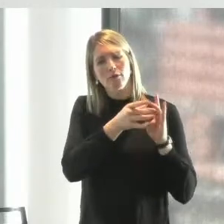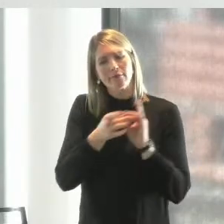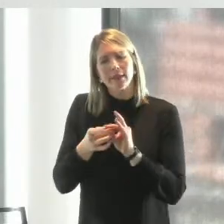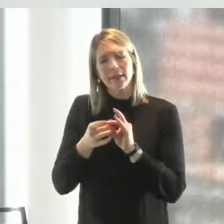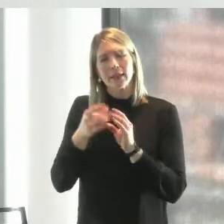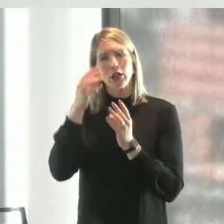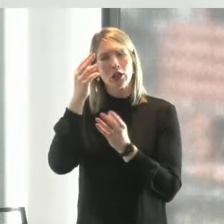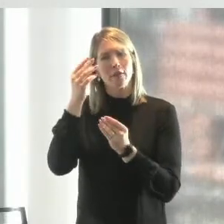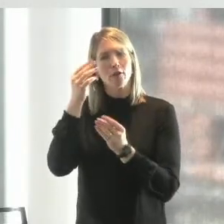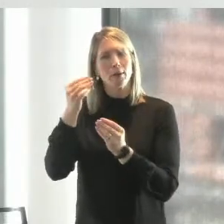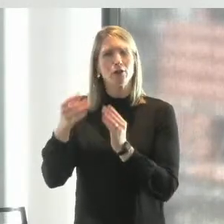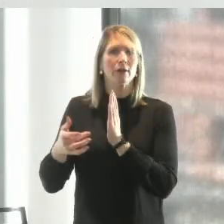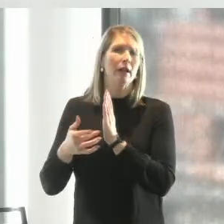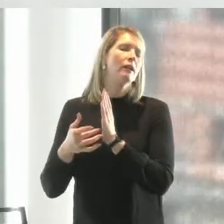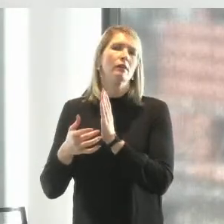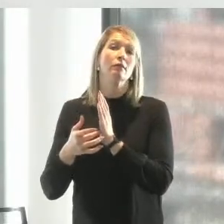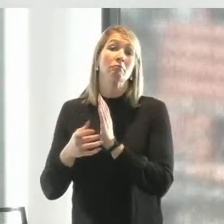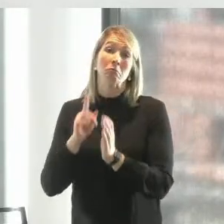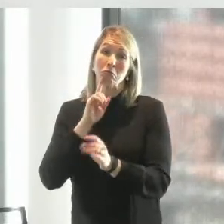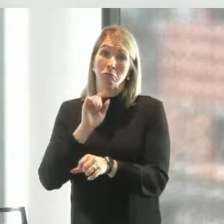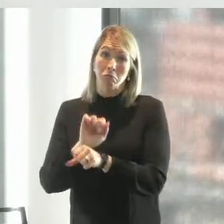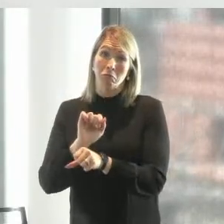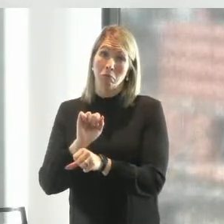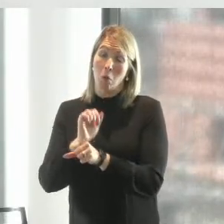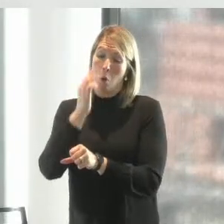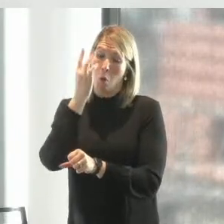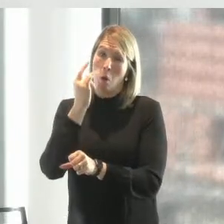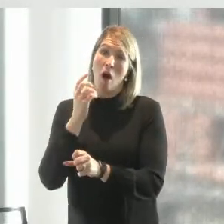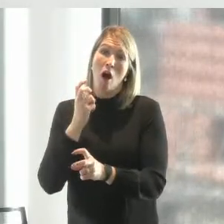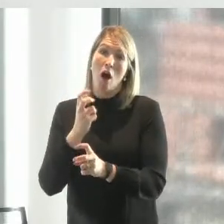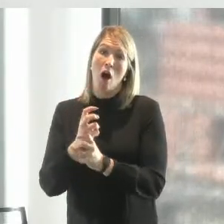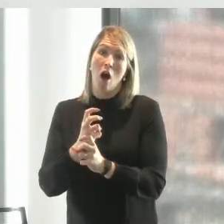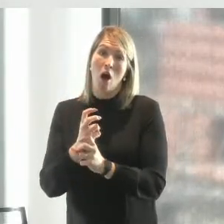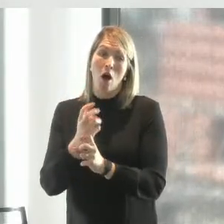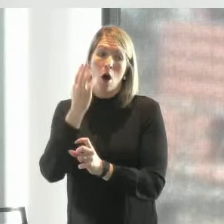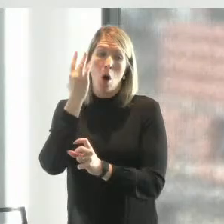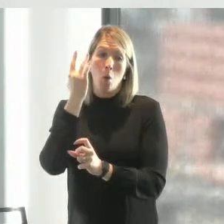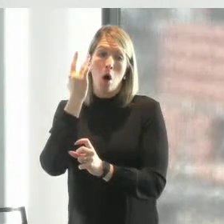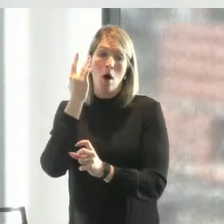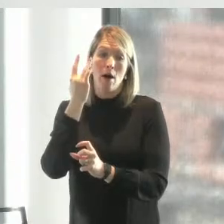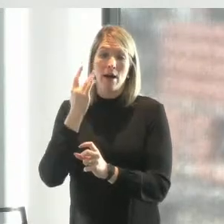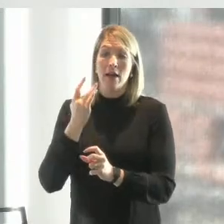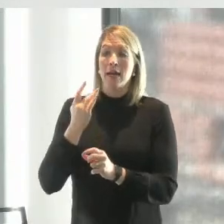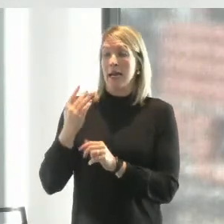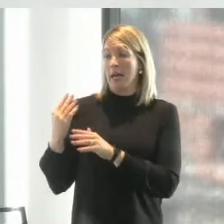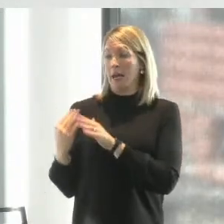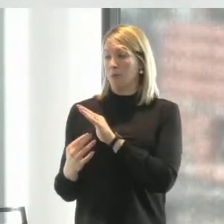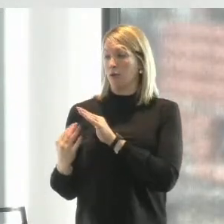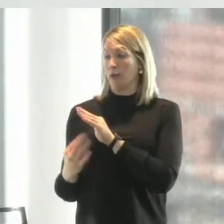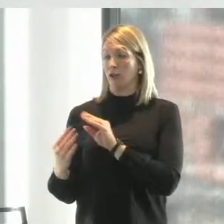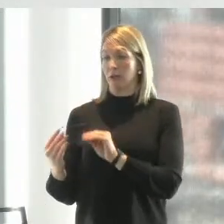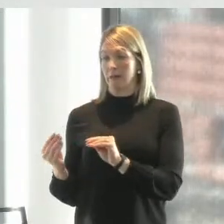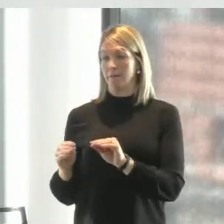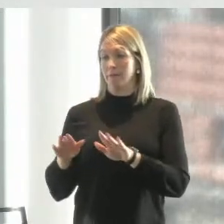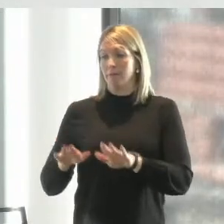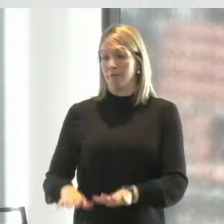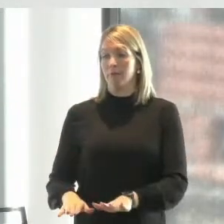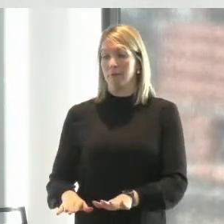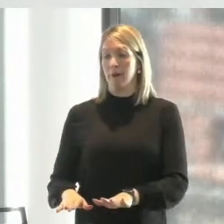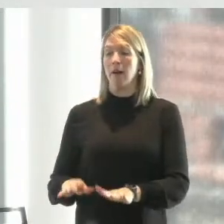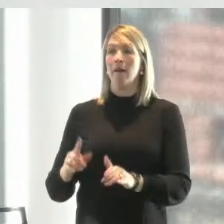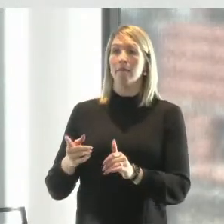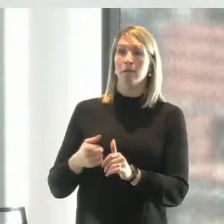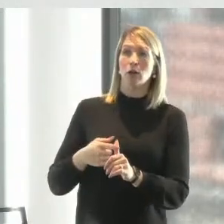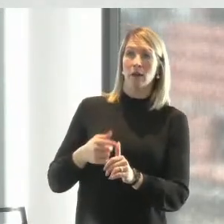technology. And sometimes that has been difficult because the immigration pathway has really been about looking